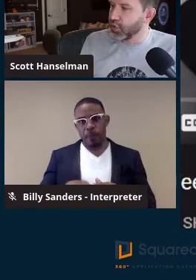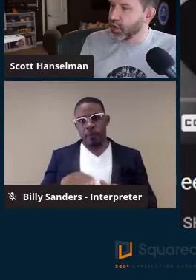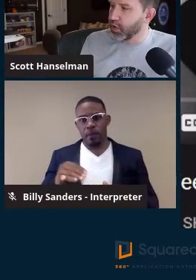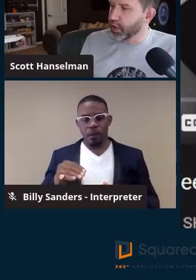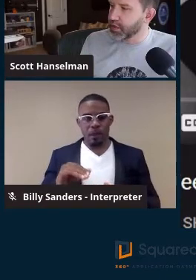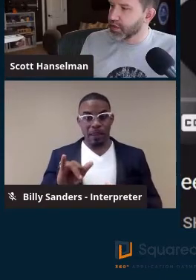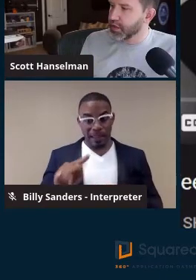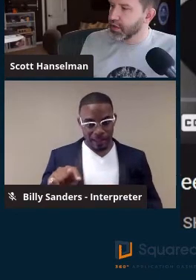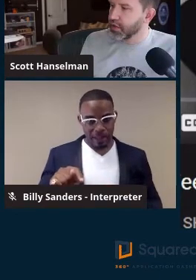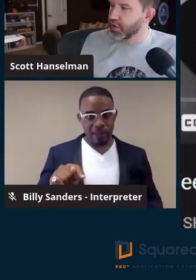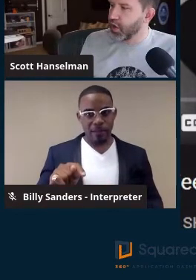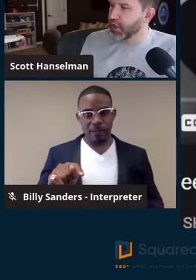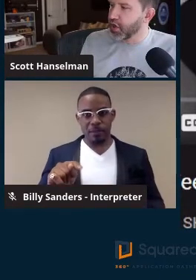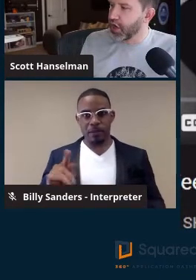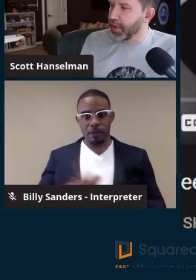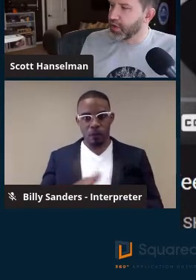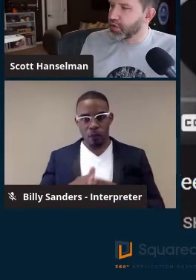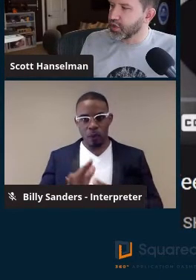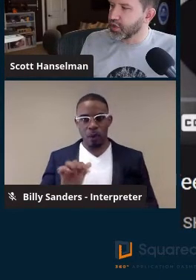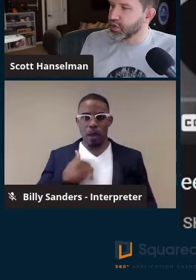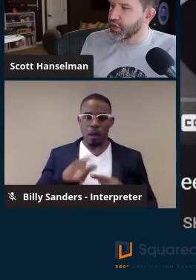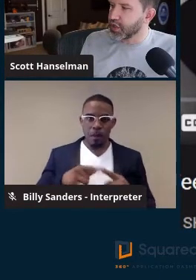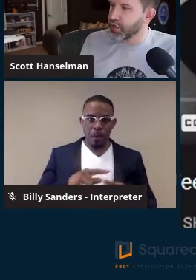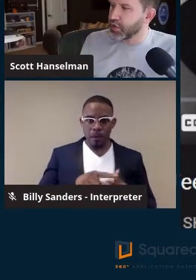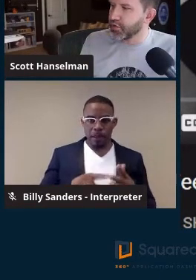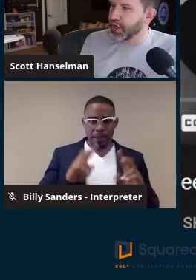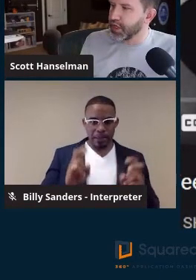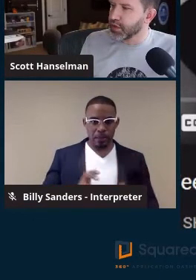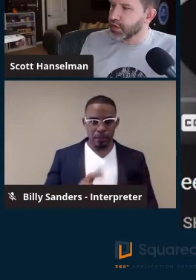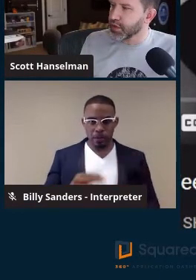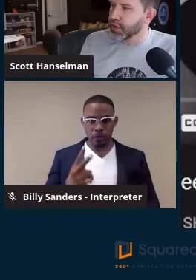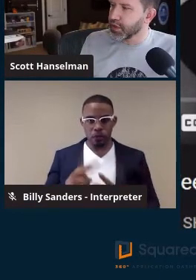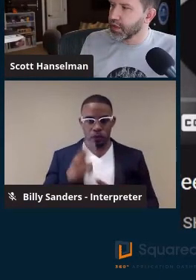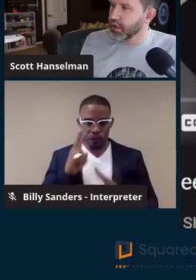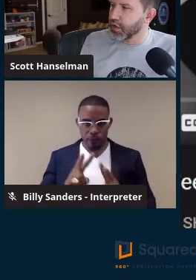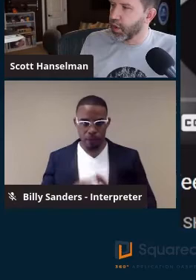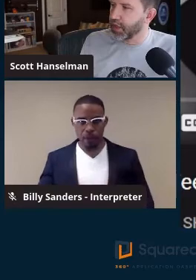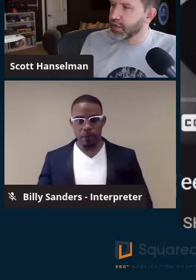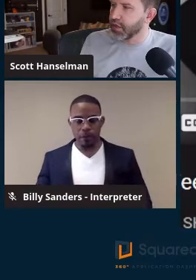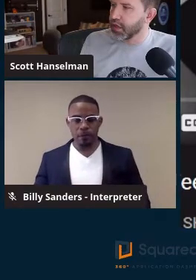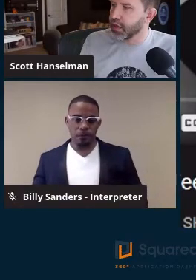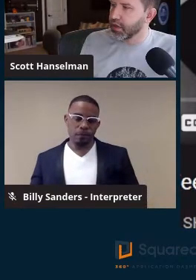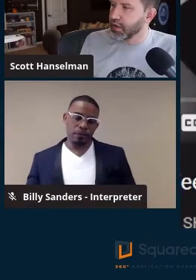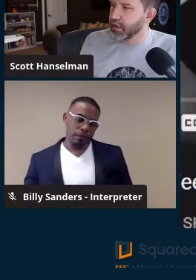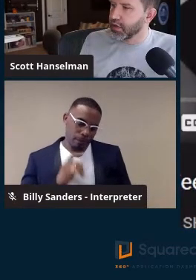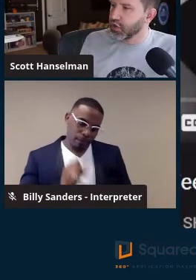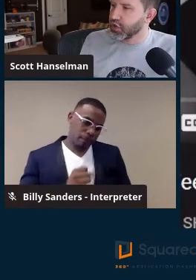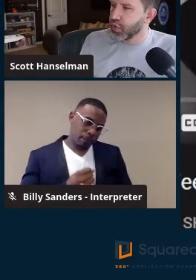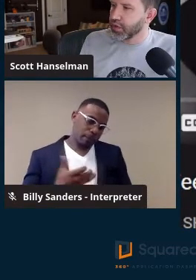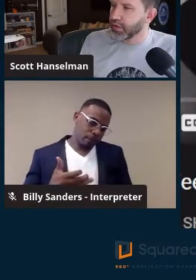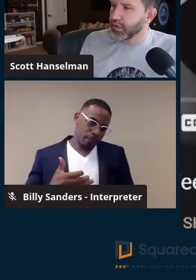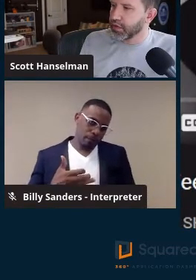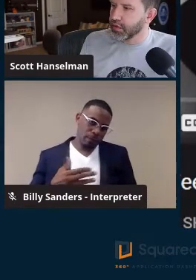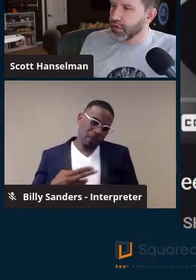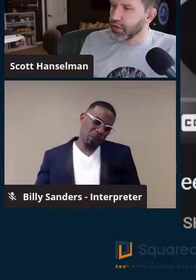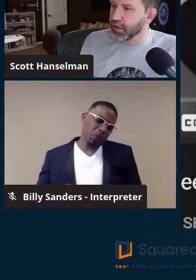and Git pull requests. So I talk about those issues in those 2 videos. They're quite